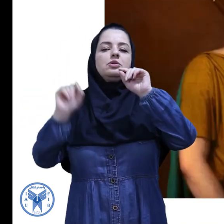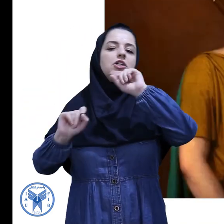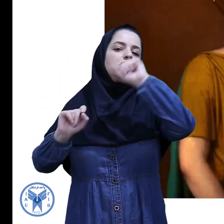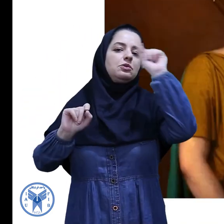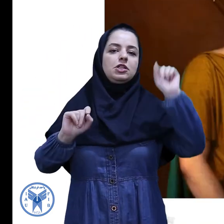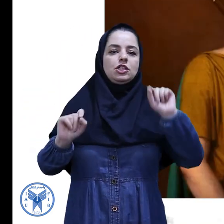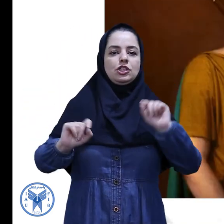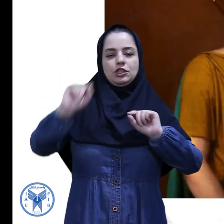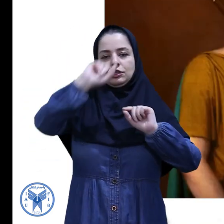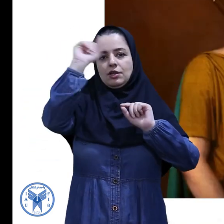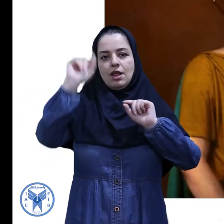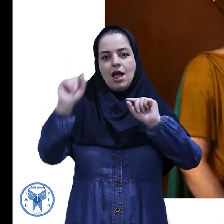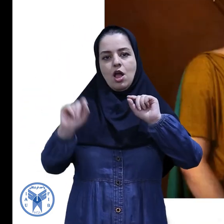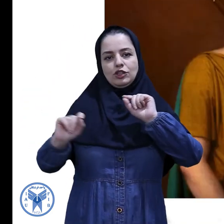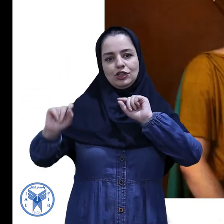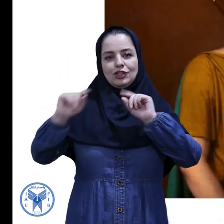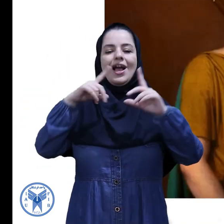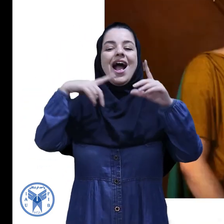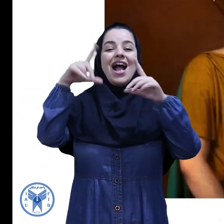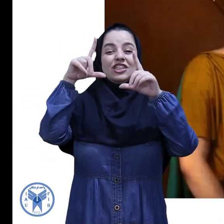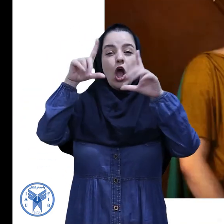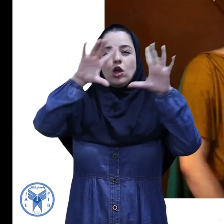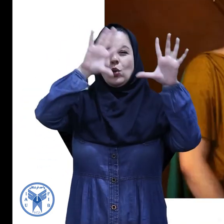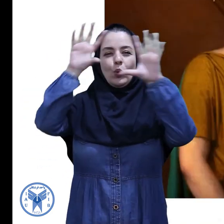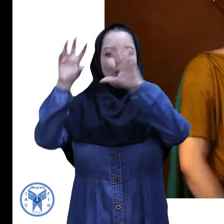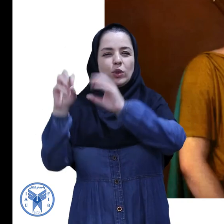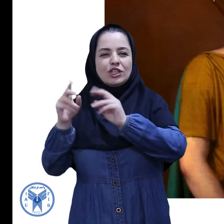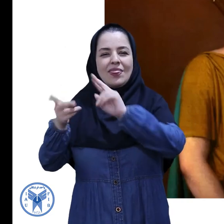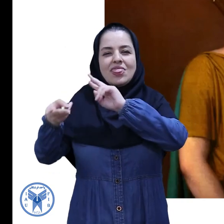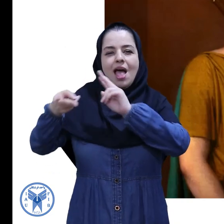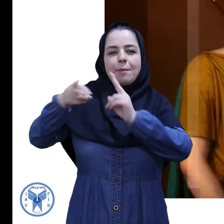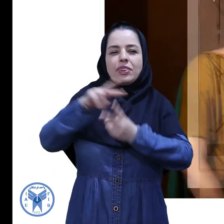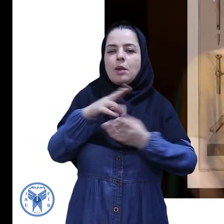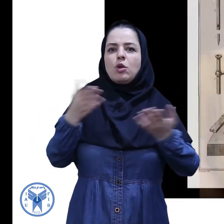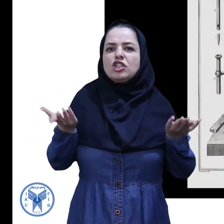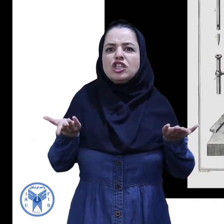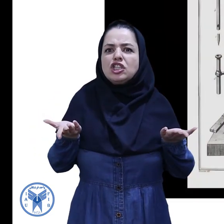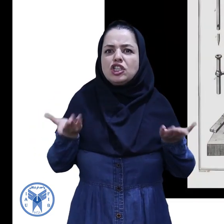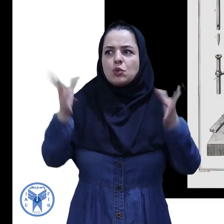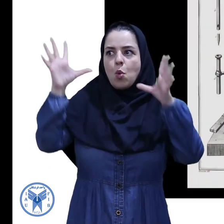very big shadow and make it into a little tiny shadow?